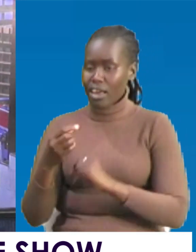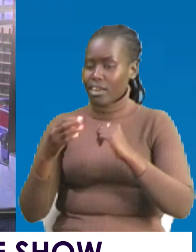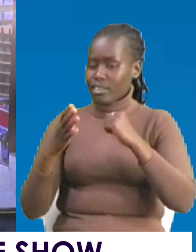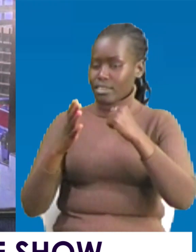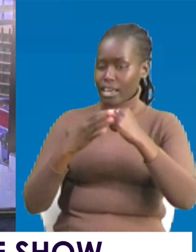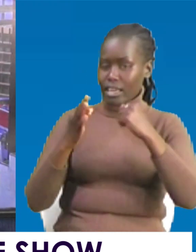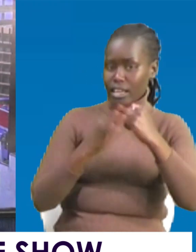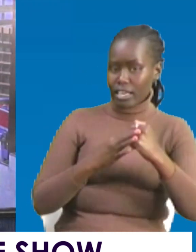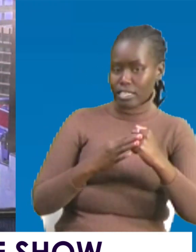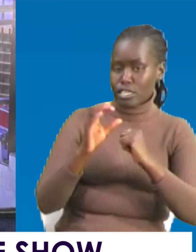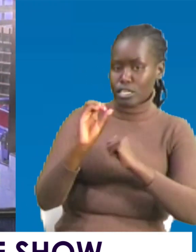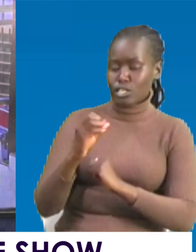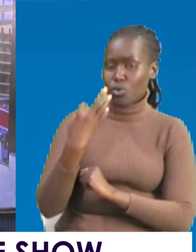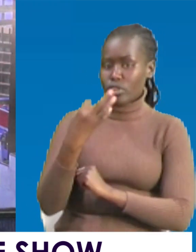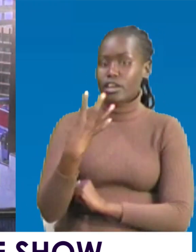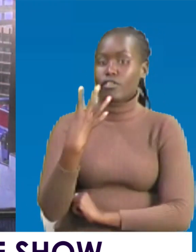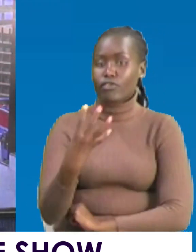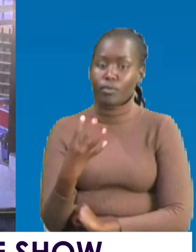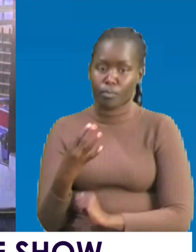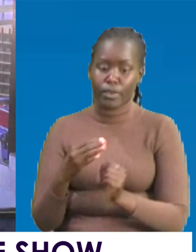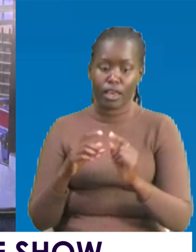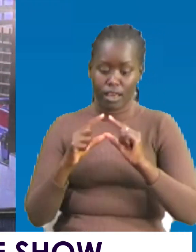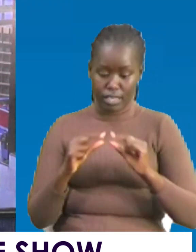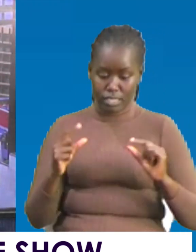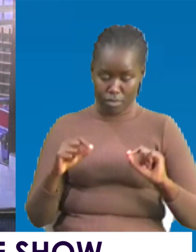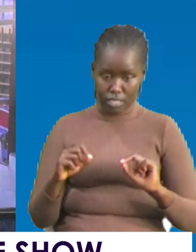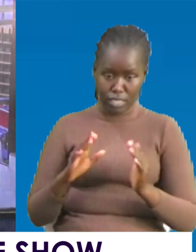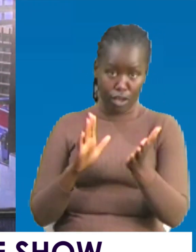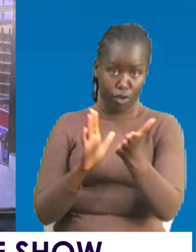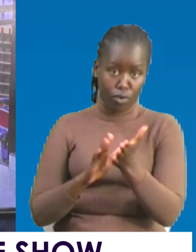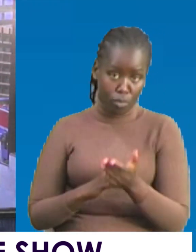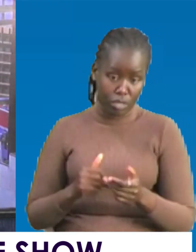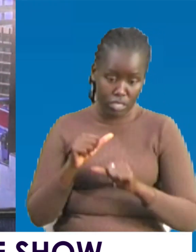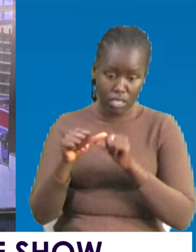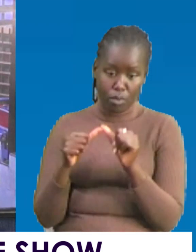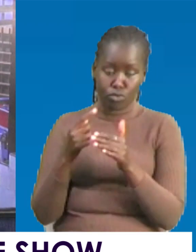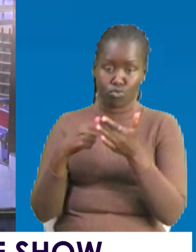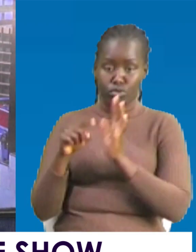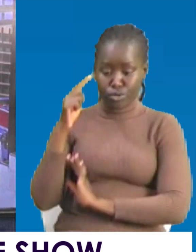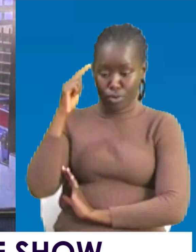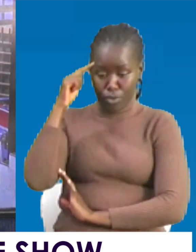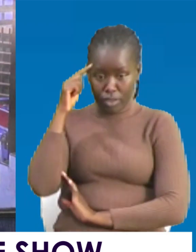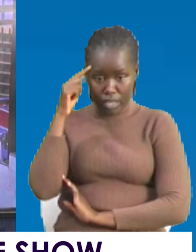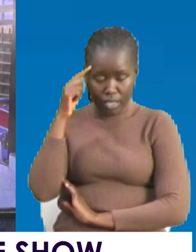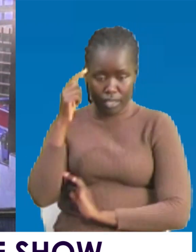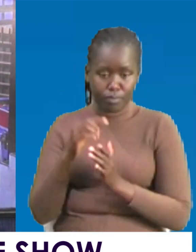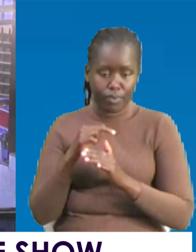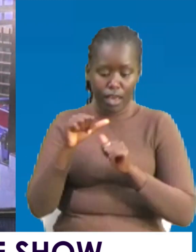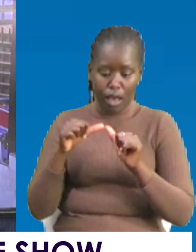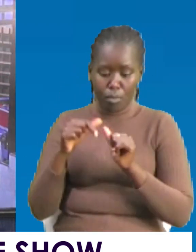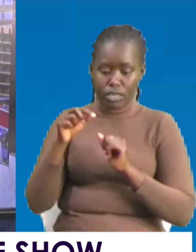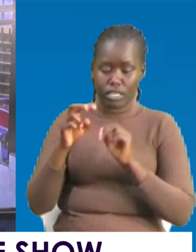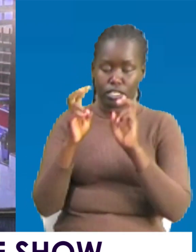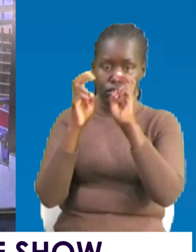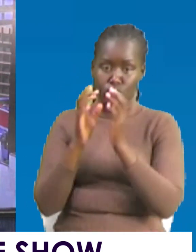011-980384. Write your SMS there. Give us a text. Give us a comment about what you think about this topic.